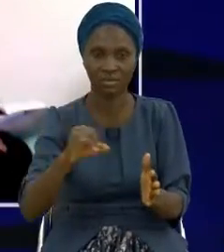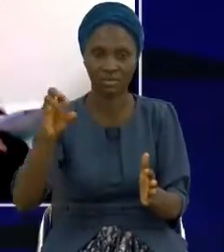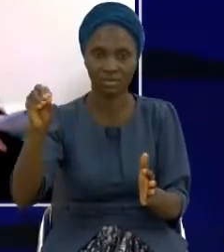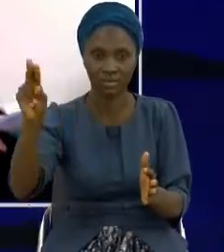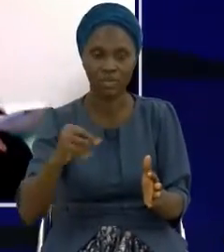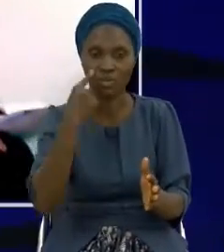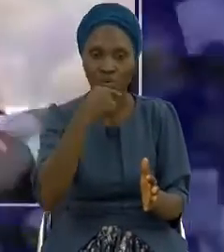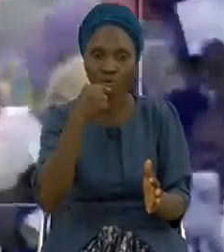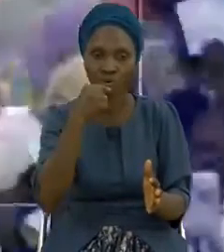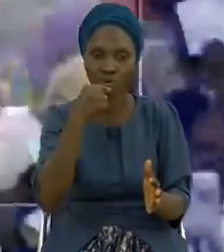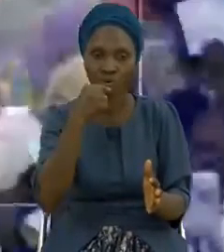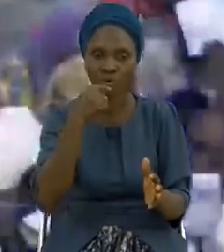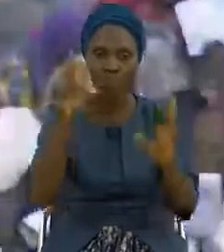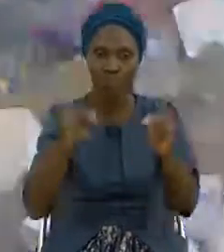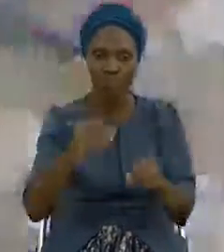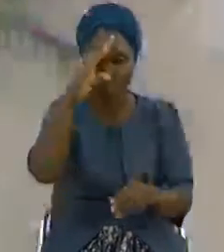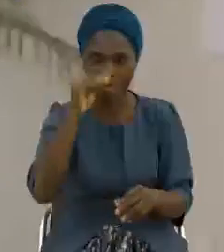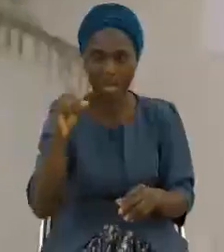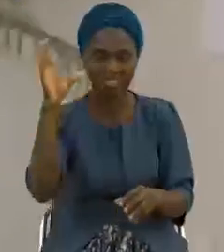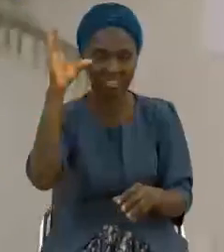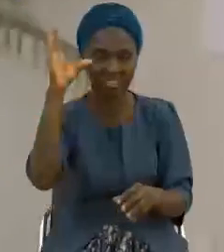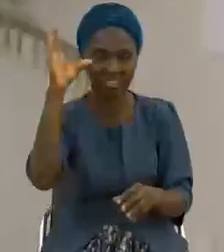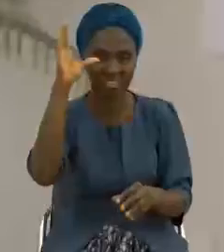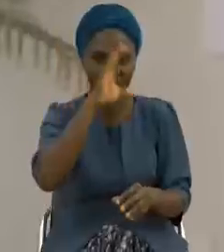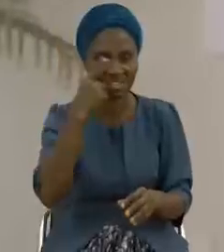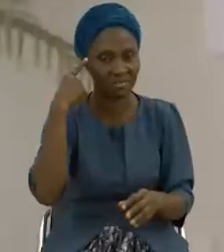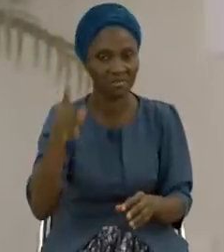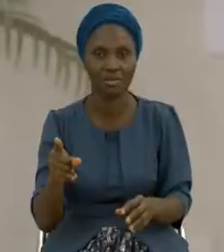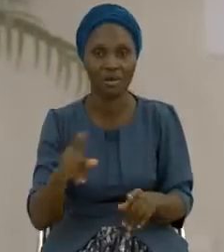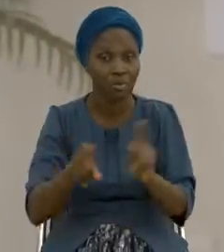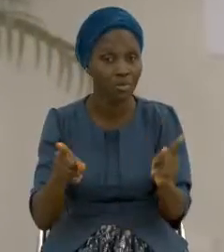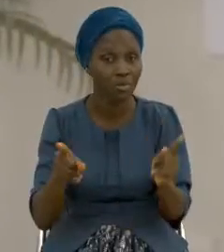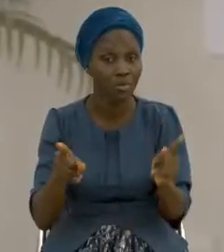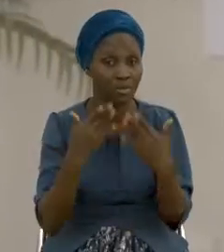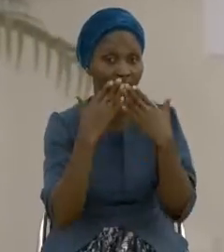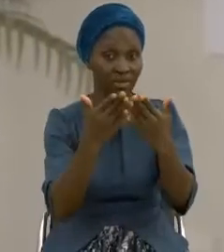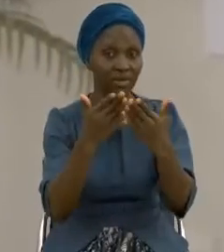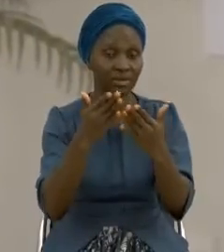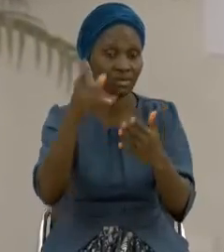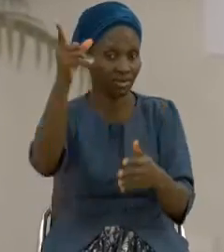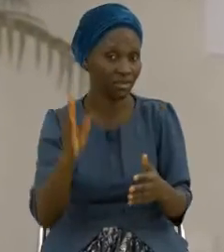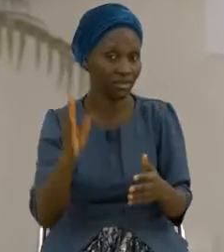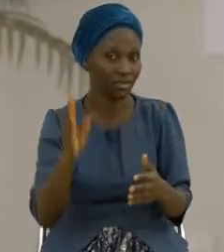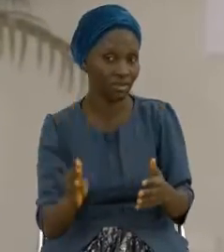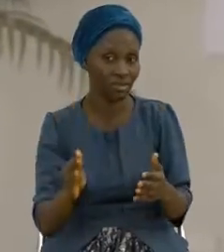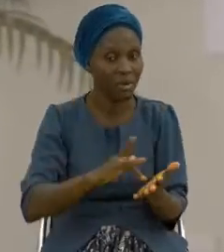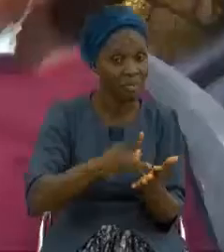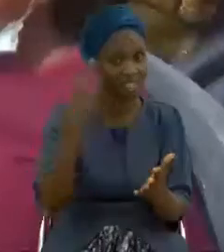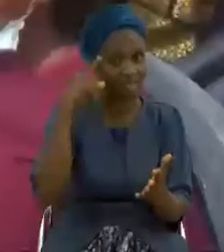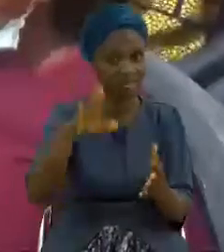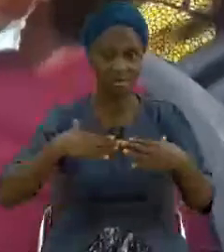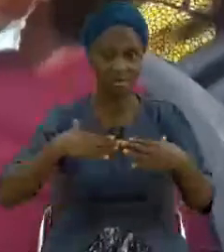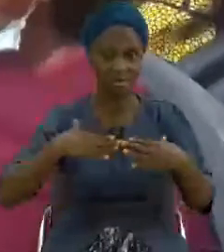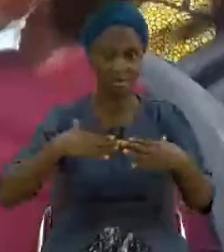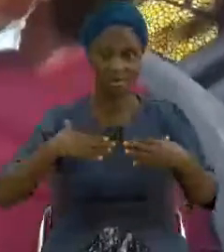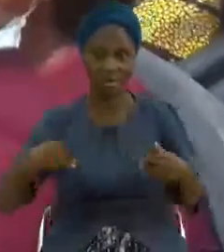God, medicine for your healing, remedy for your